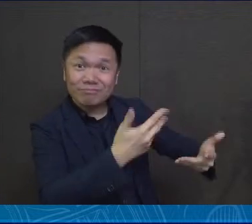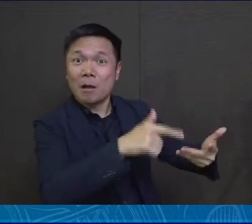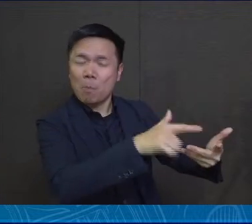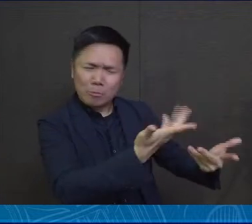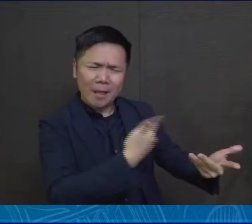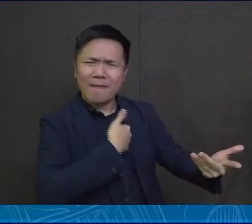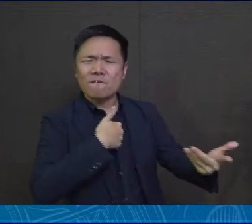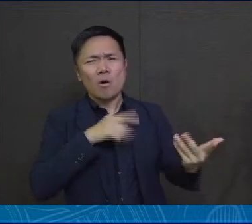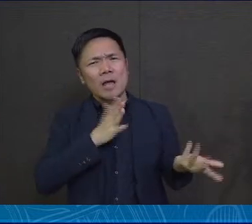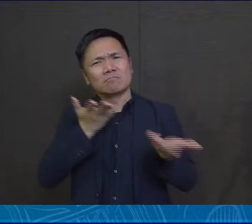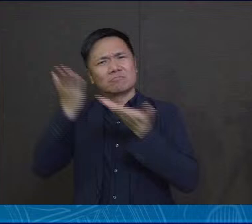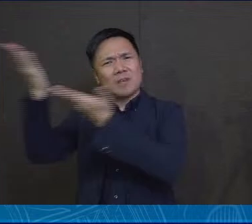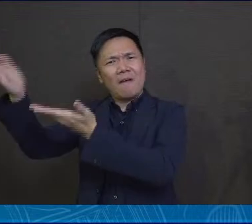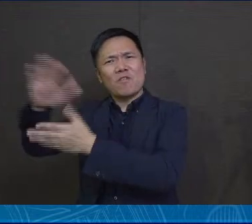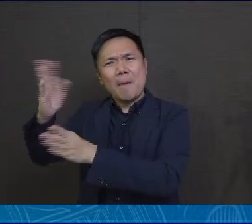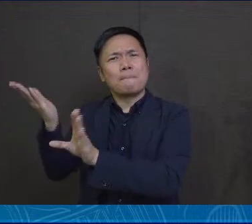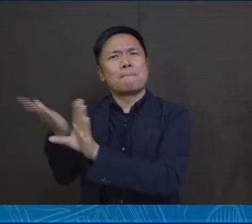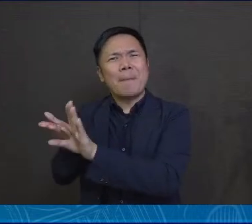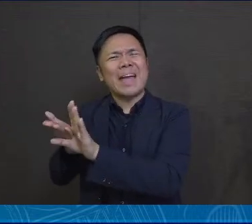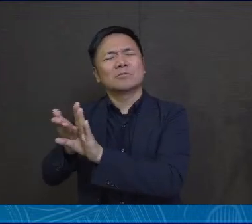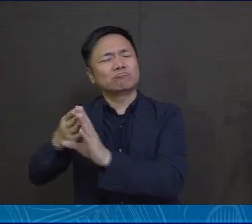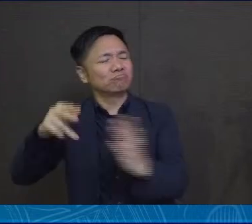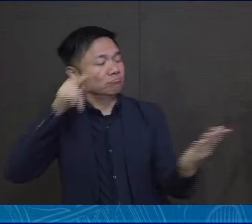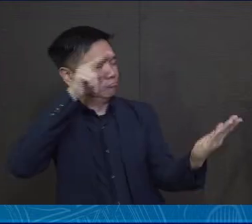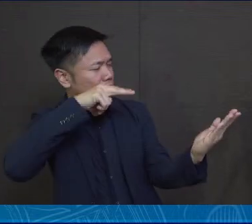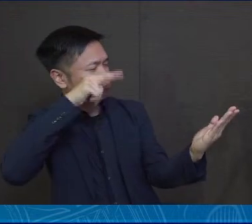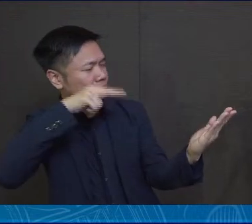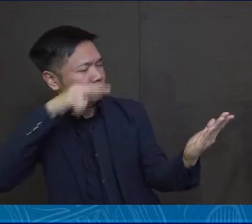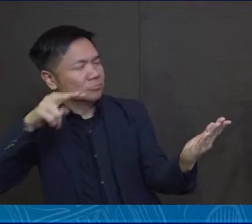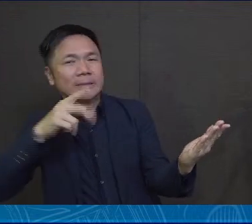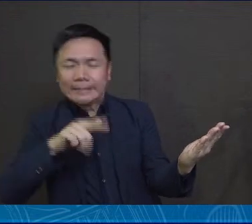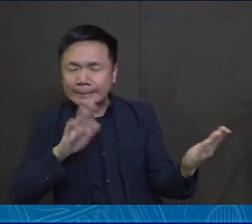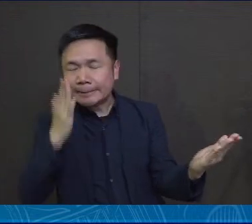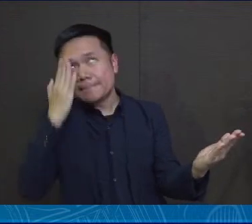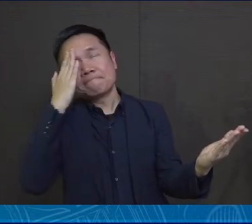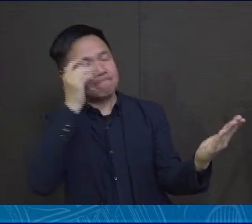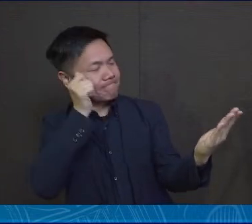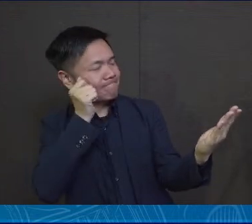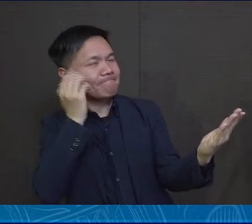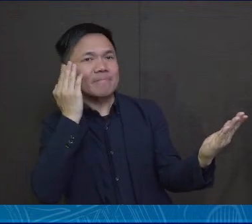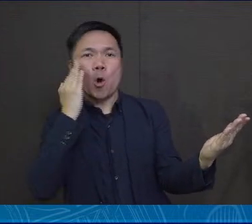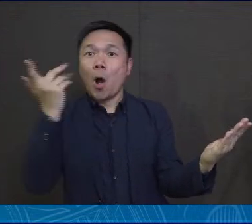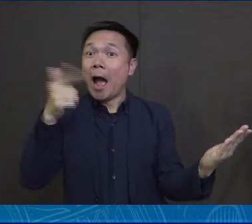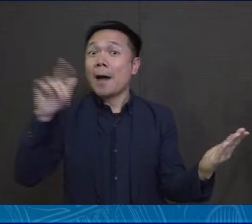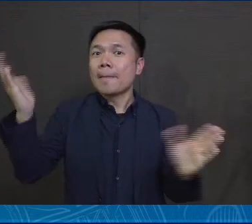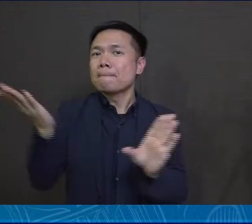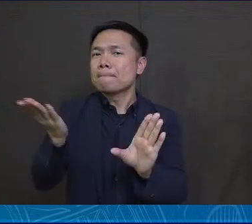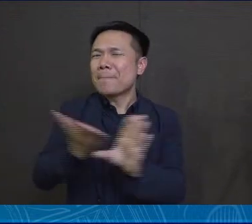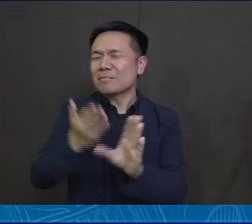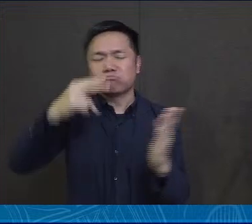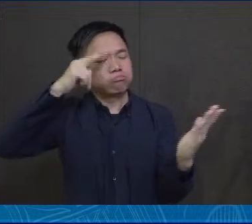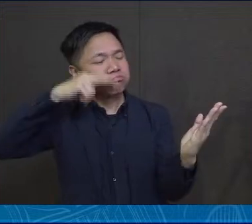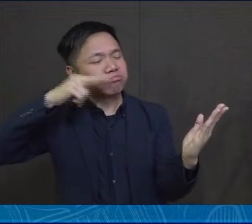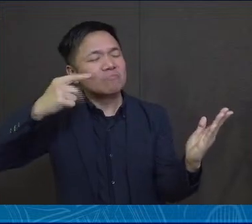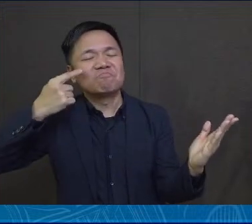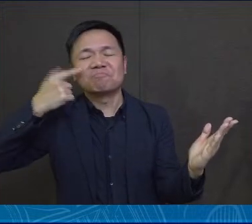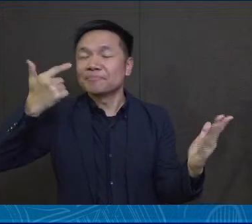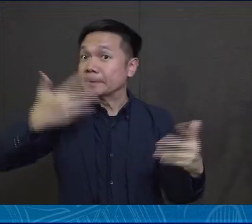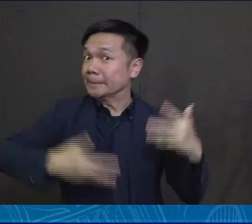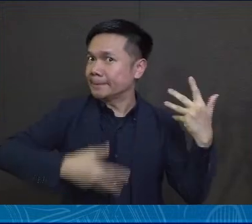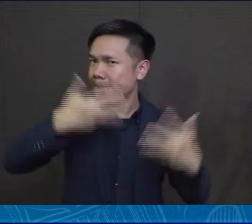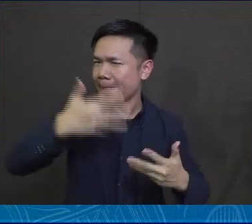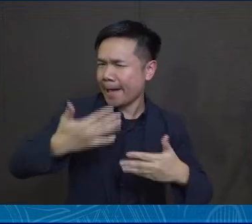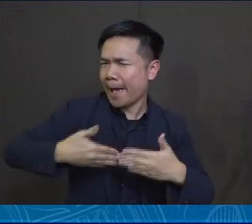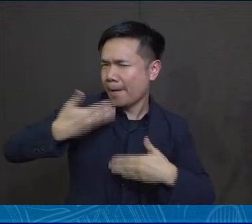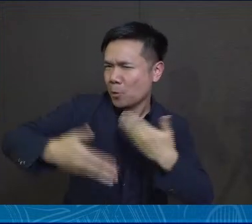financial institutions is really important as well in terms of the power and the insights that you can create from that particular